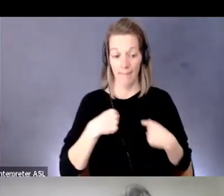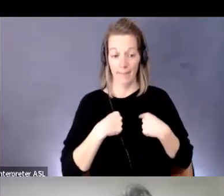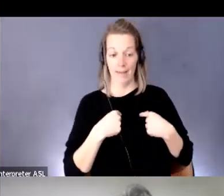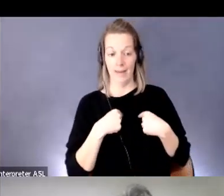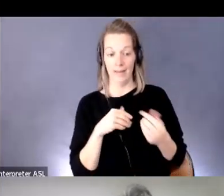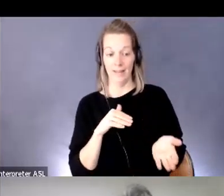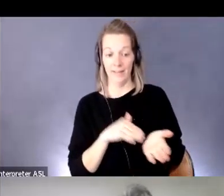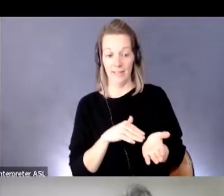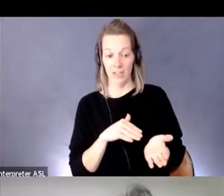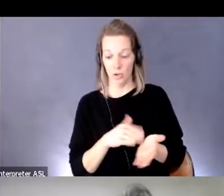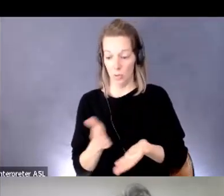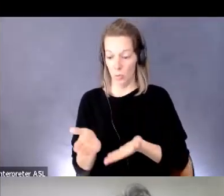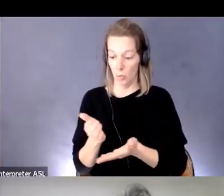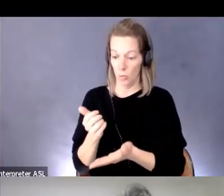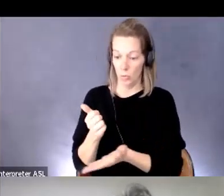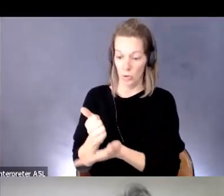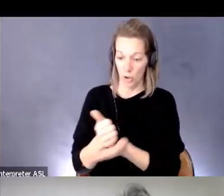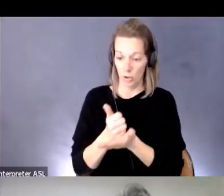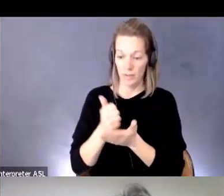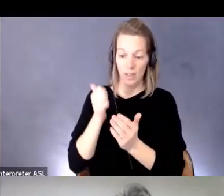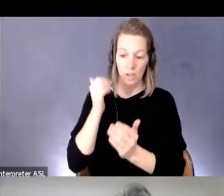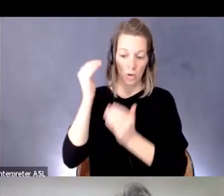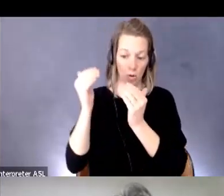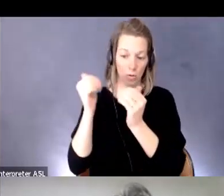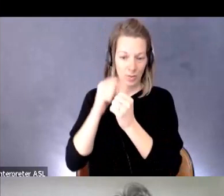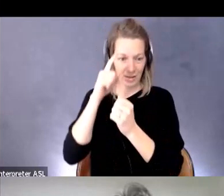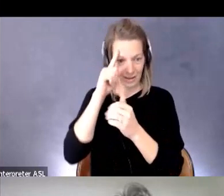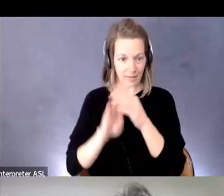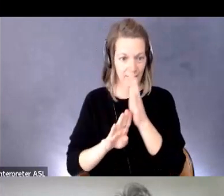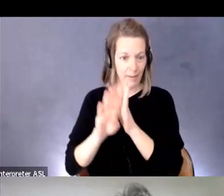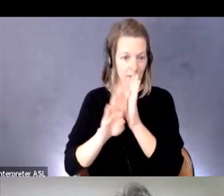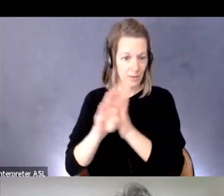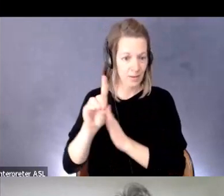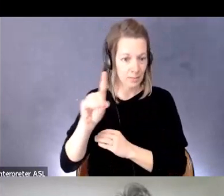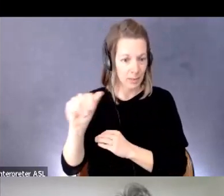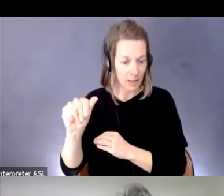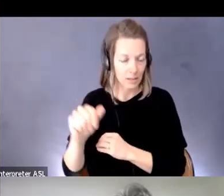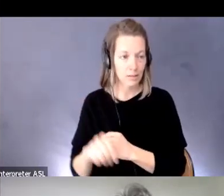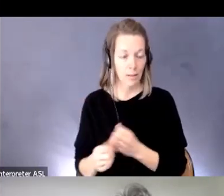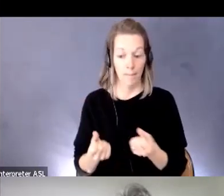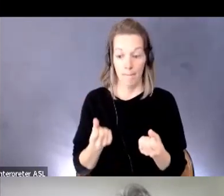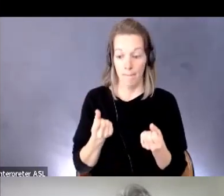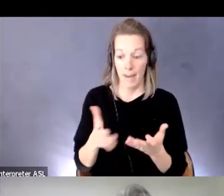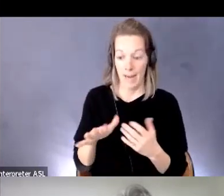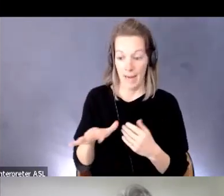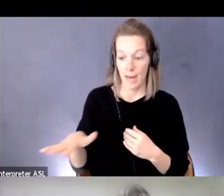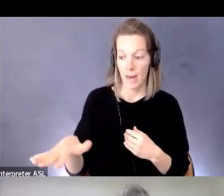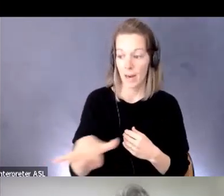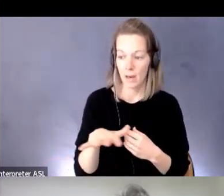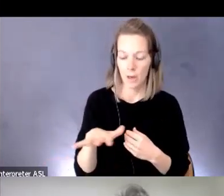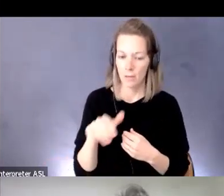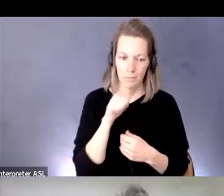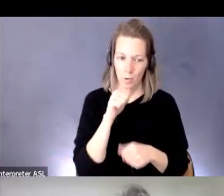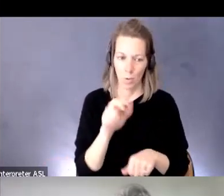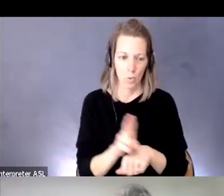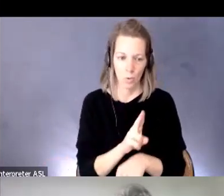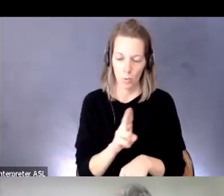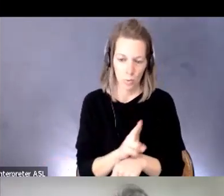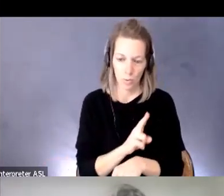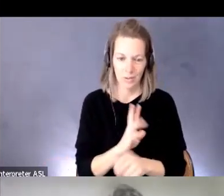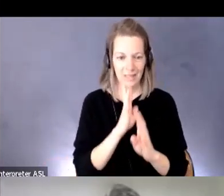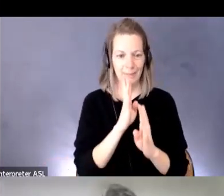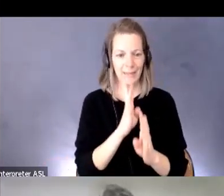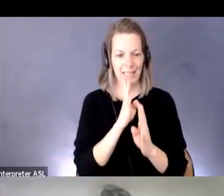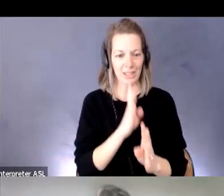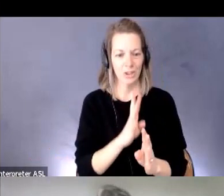who serves adults with developmental disabilities, many of whom do not use speech